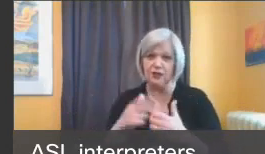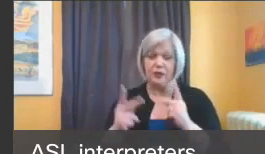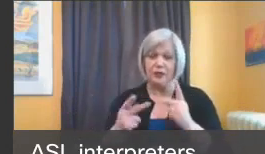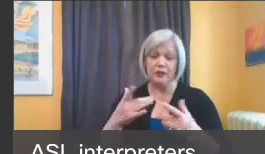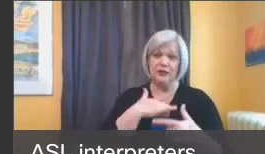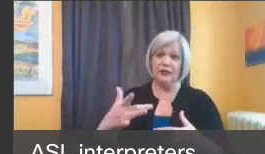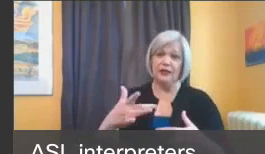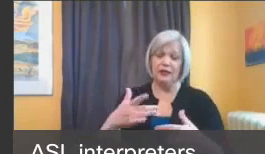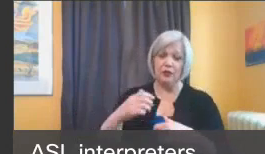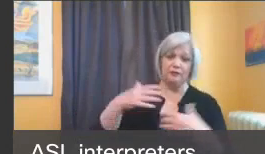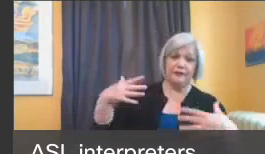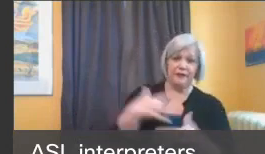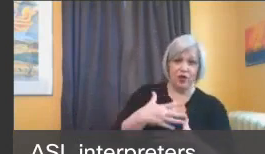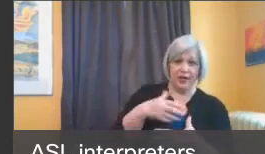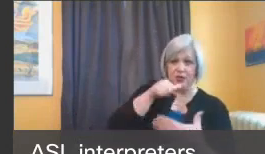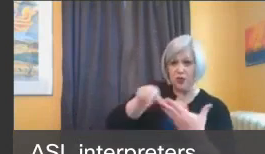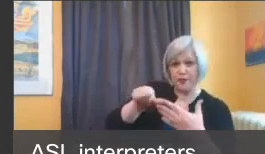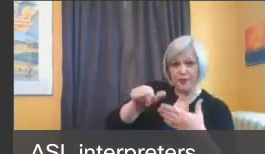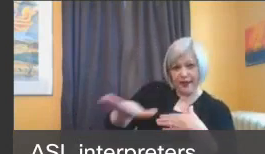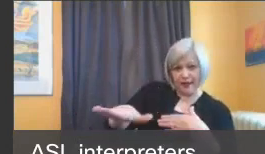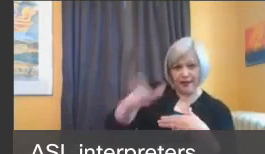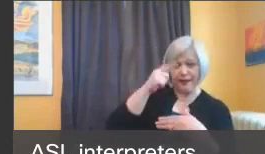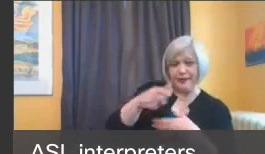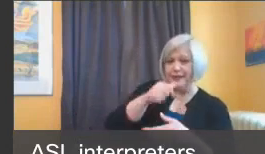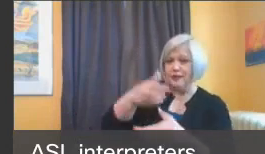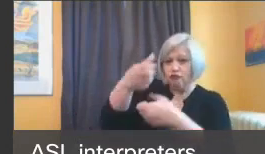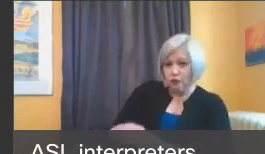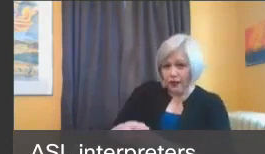strictly that anybody who was in